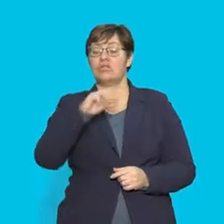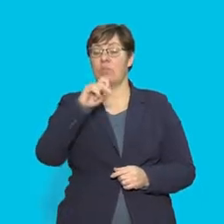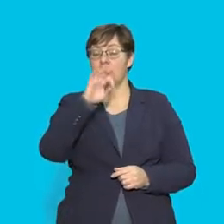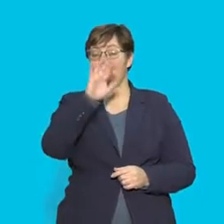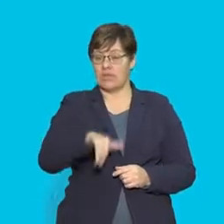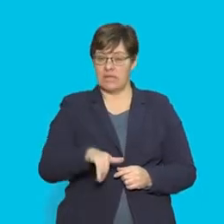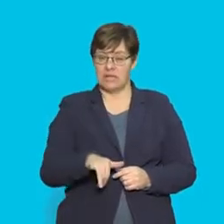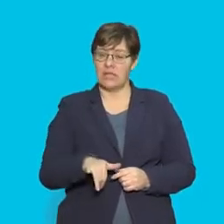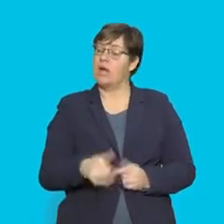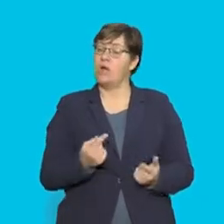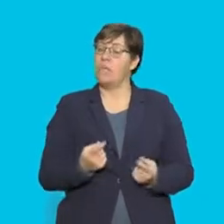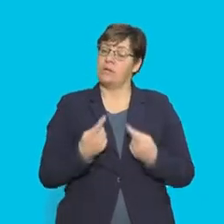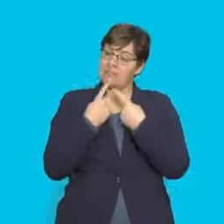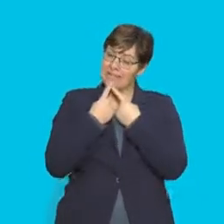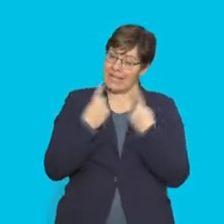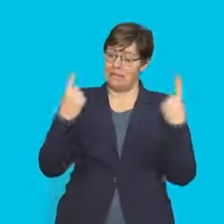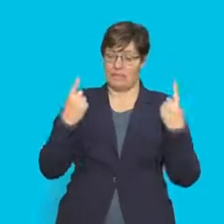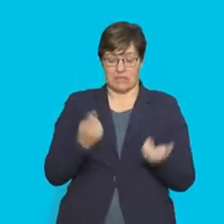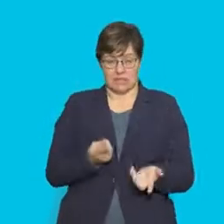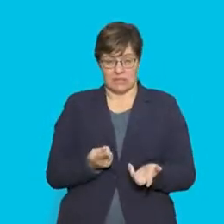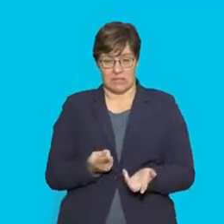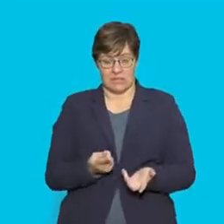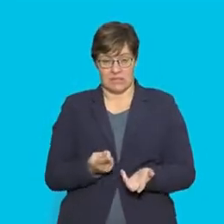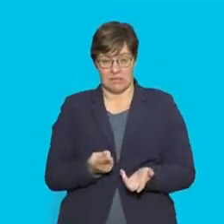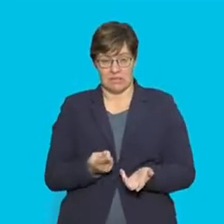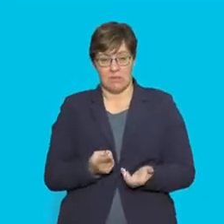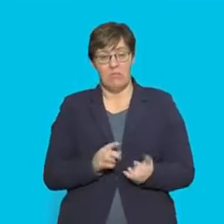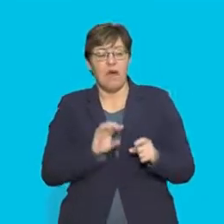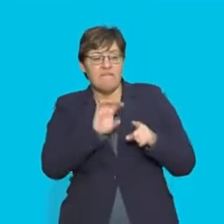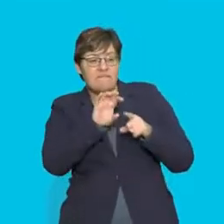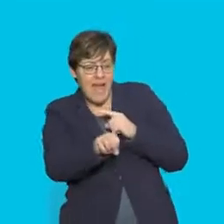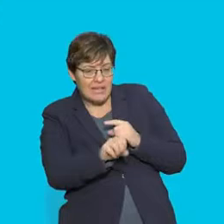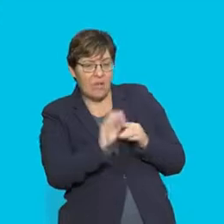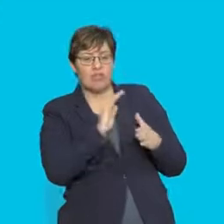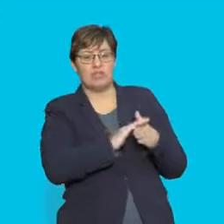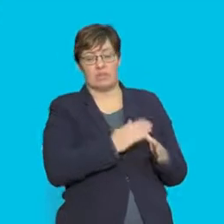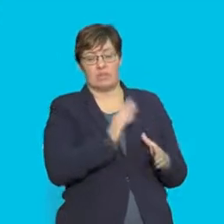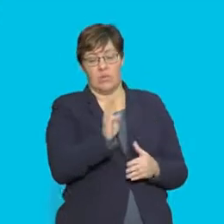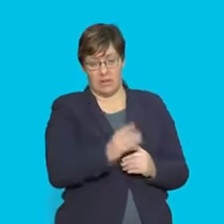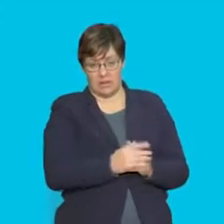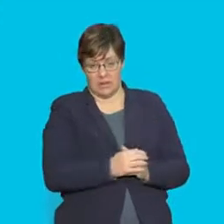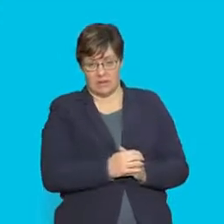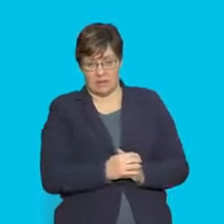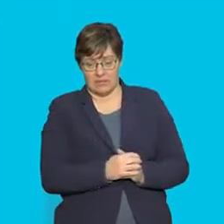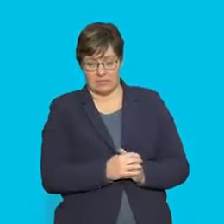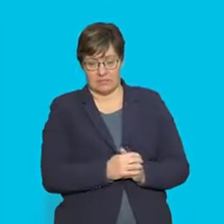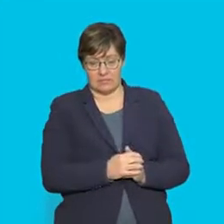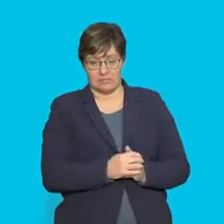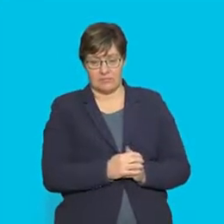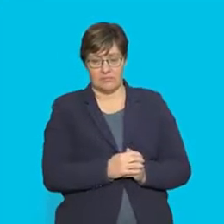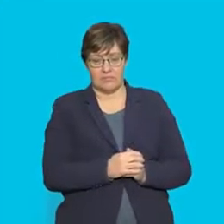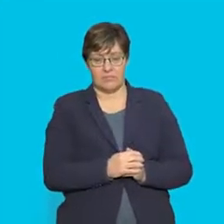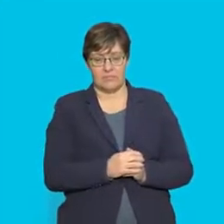baseless statement that we make that we're going to try and find reasons for in order to validate